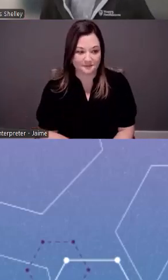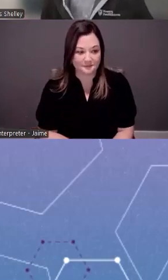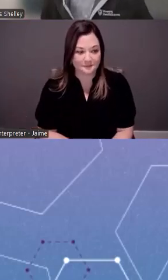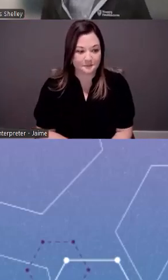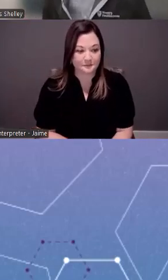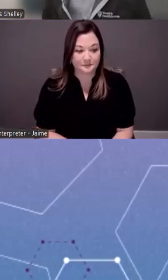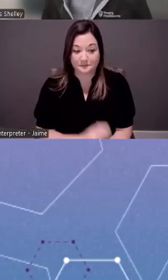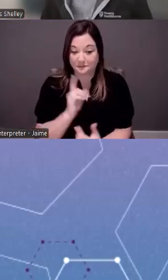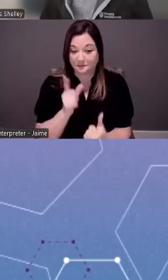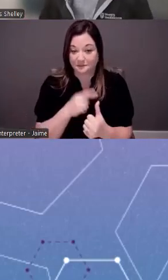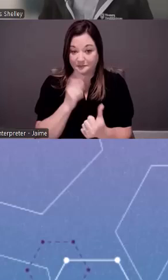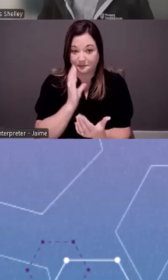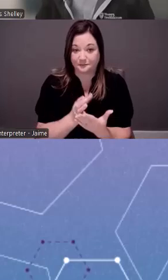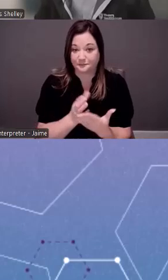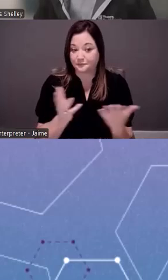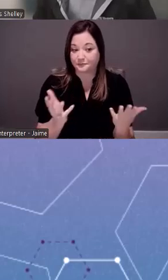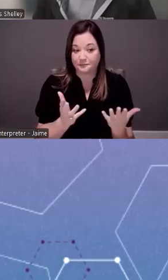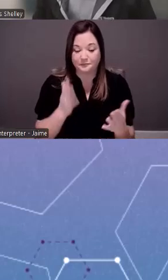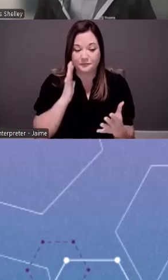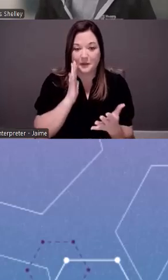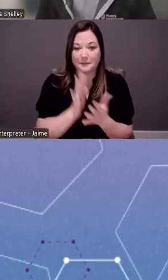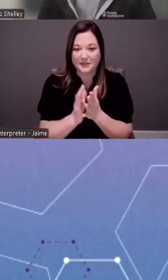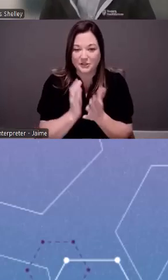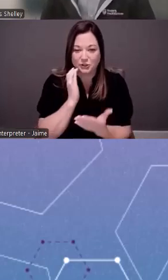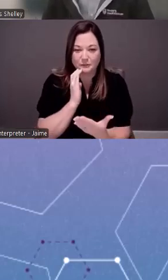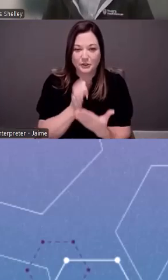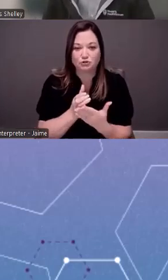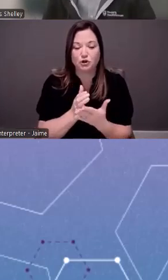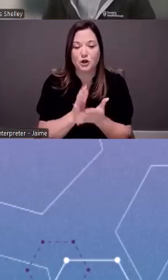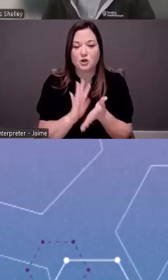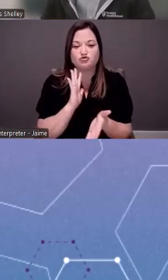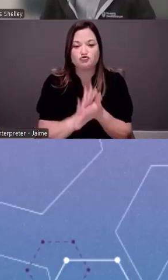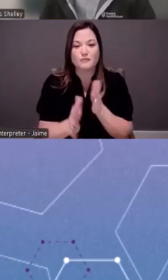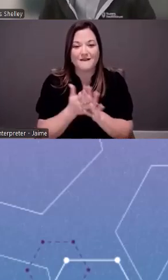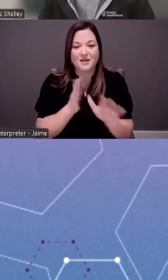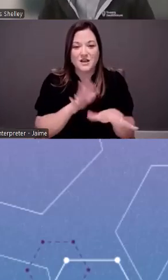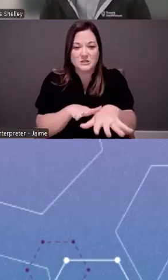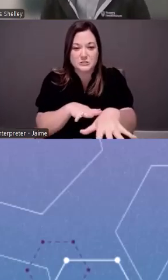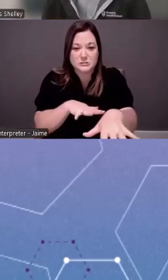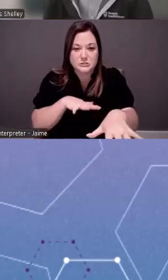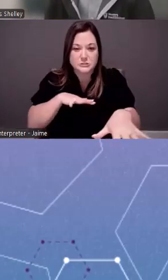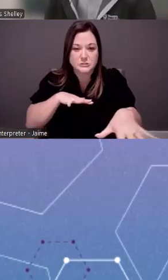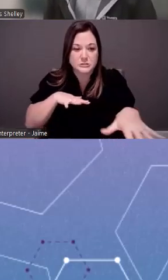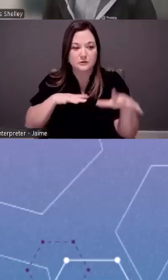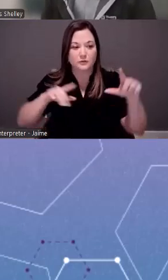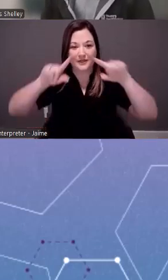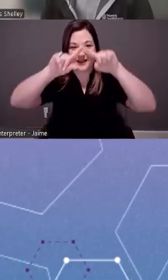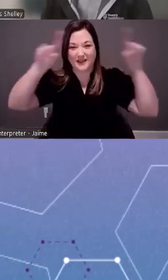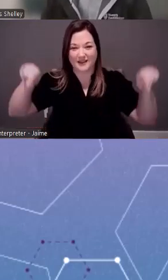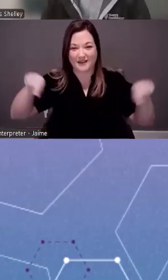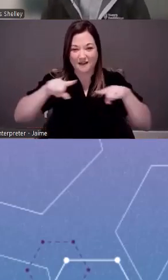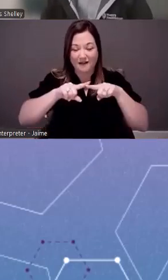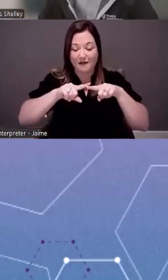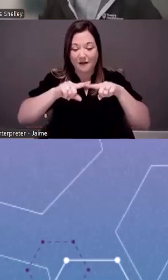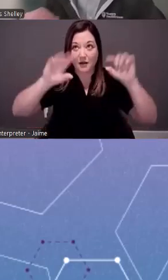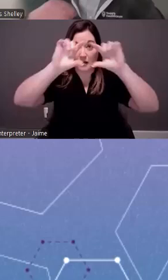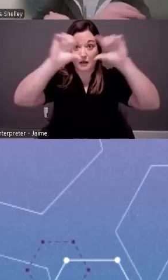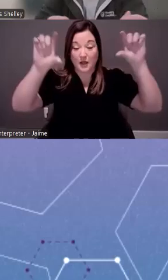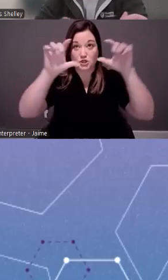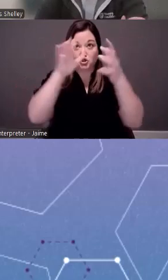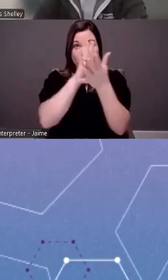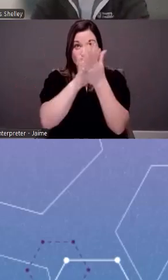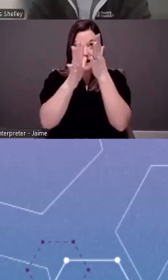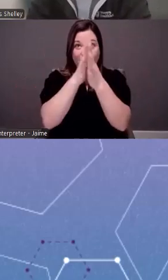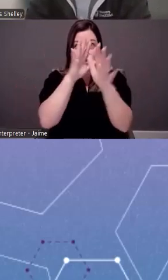My first image is a picture of a traffic jam on a highway with a traffic information sign above the highway saying traffic moving